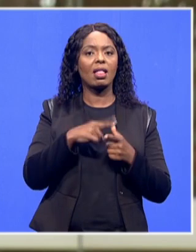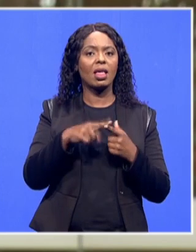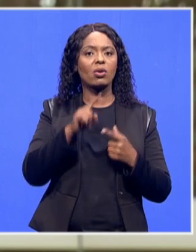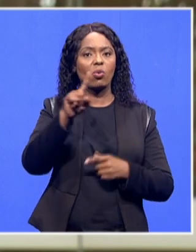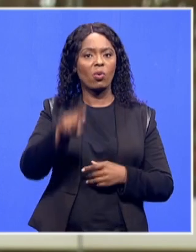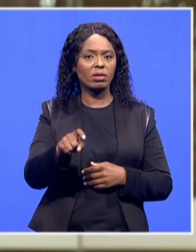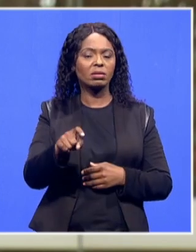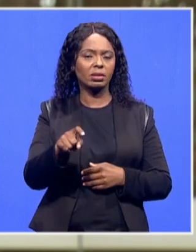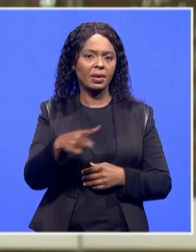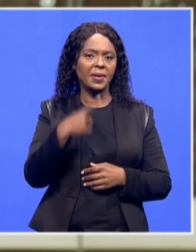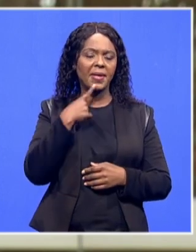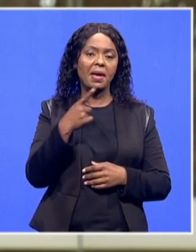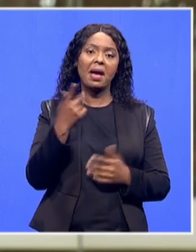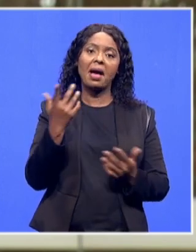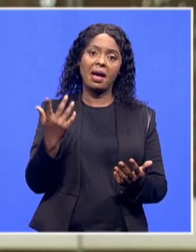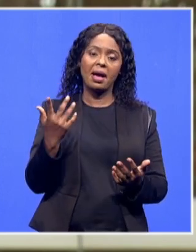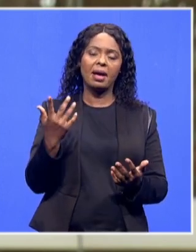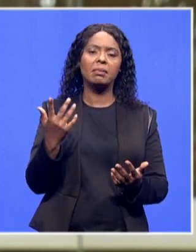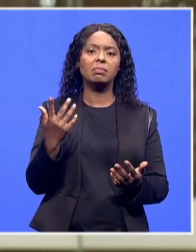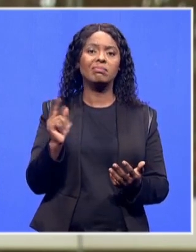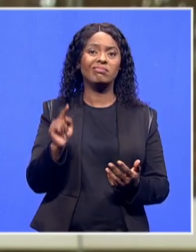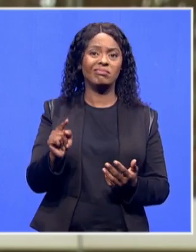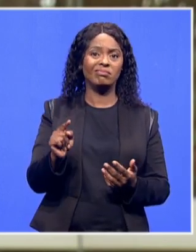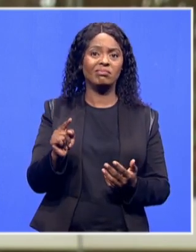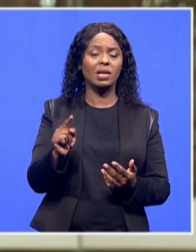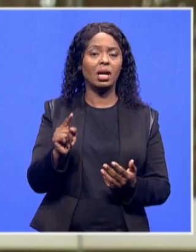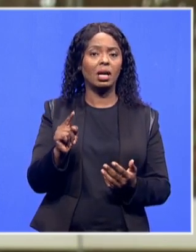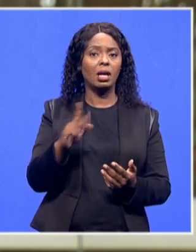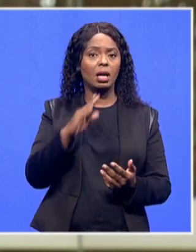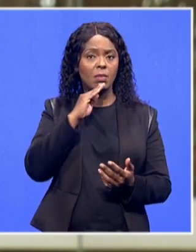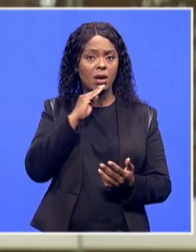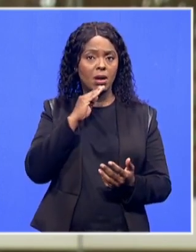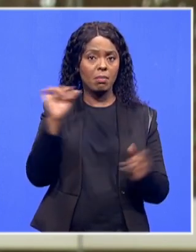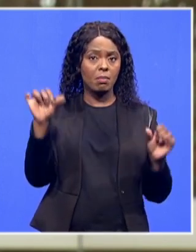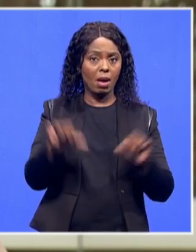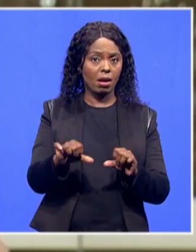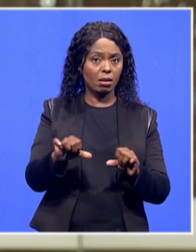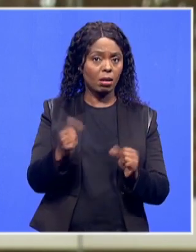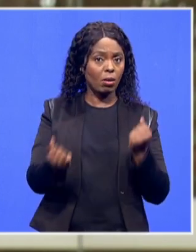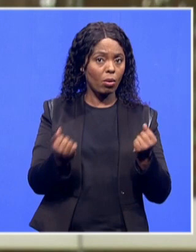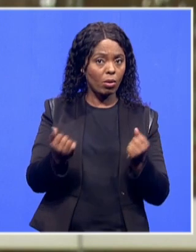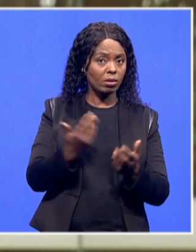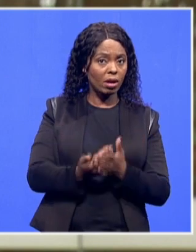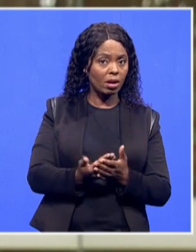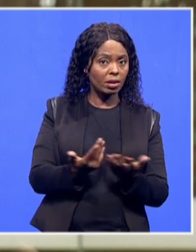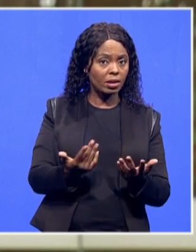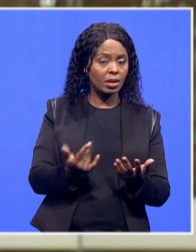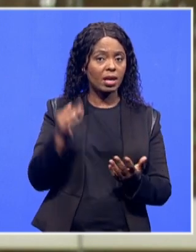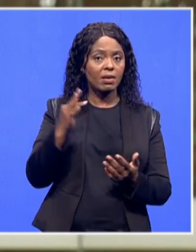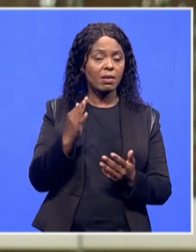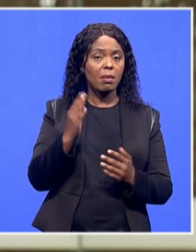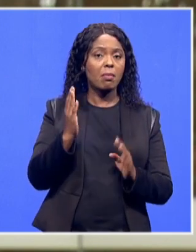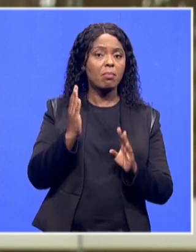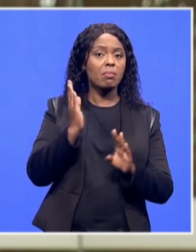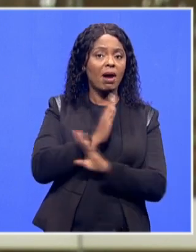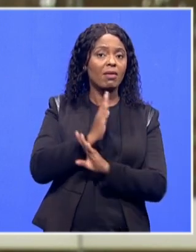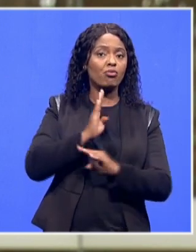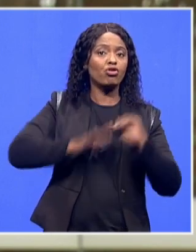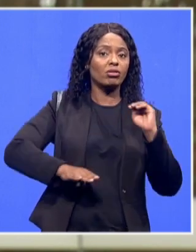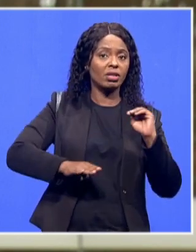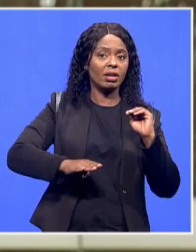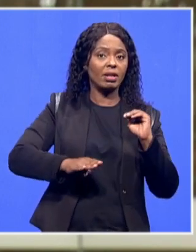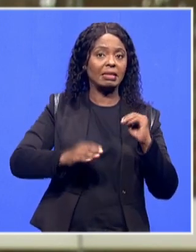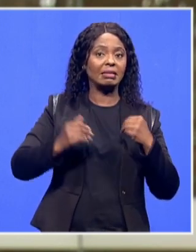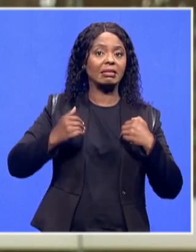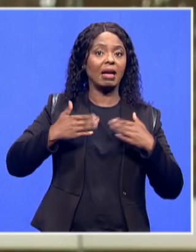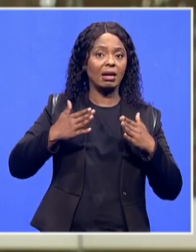on that. Would it be can it be brought back if the private prosecution starts the process afresh as it